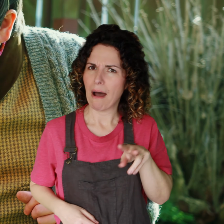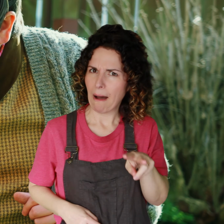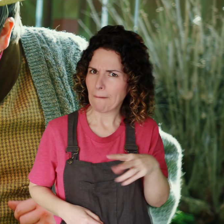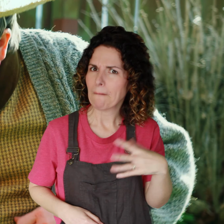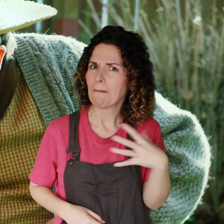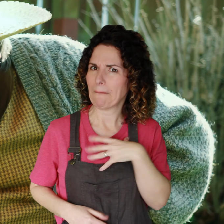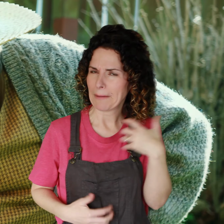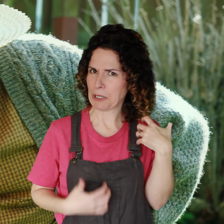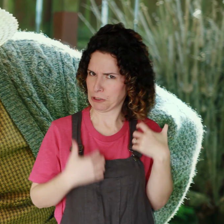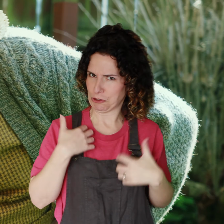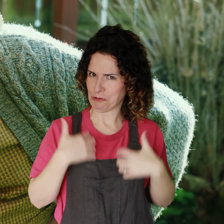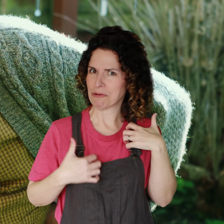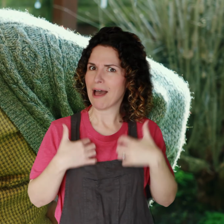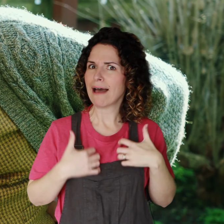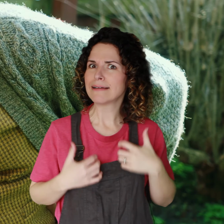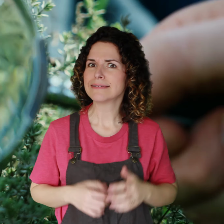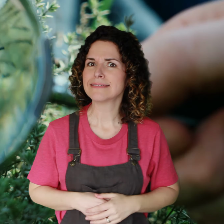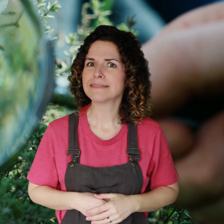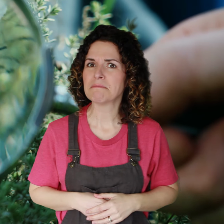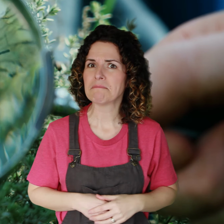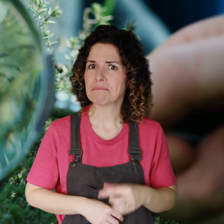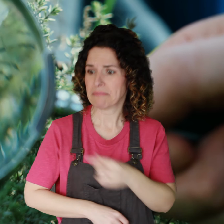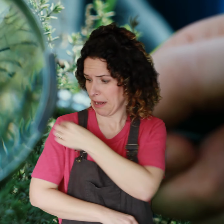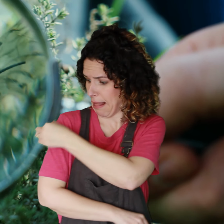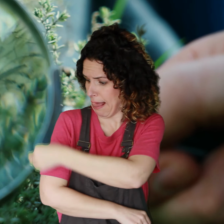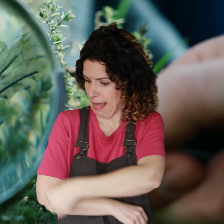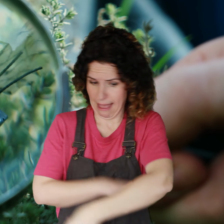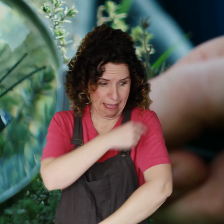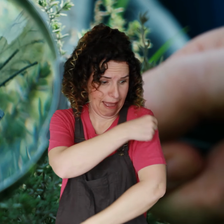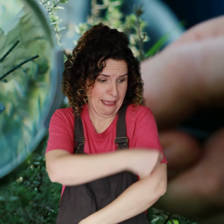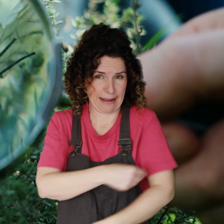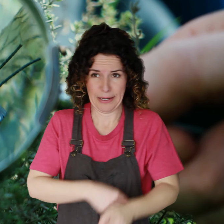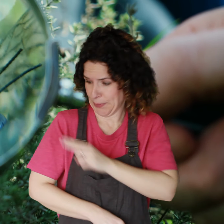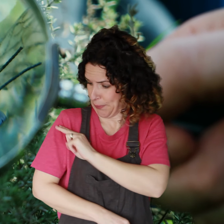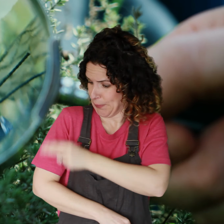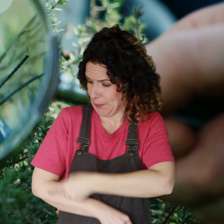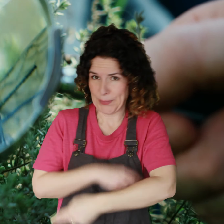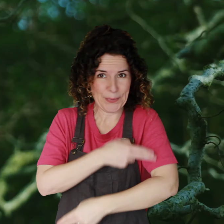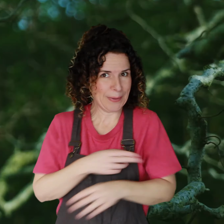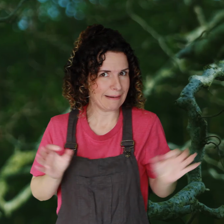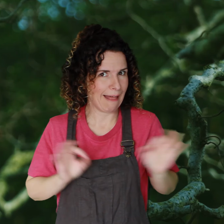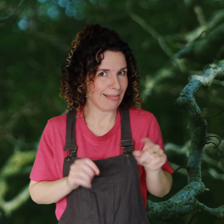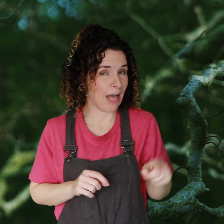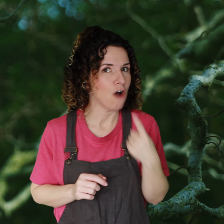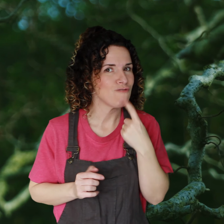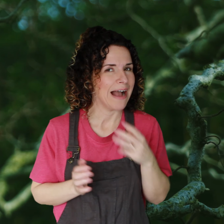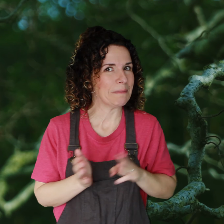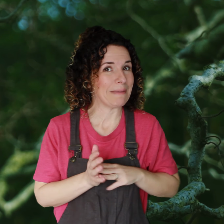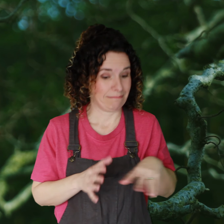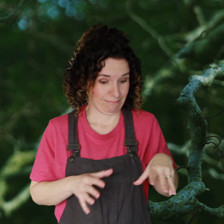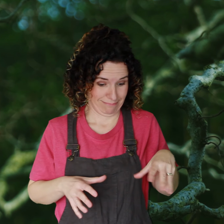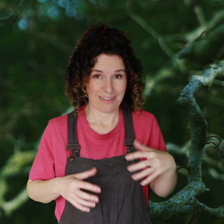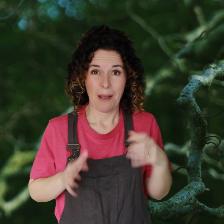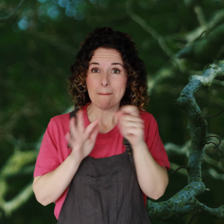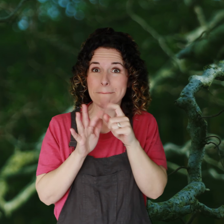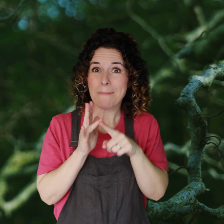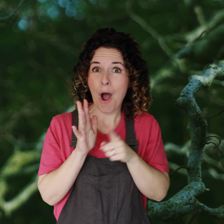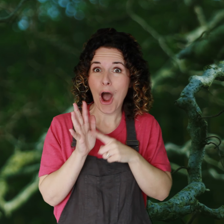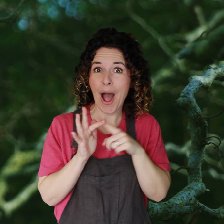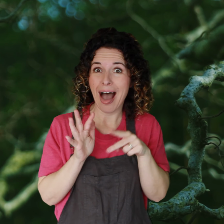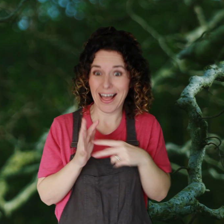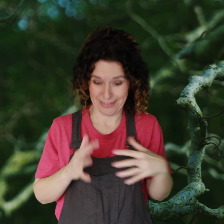that. Not on their legs like so many. Red masons collect pollen on their belly.